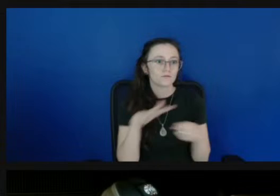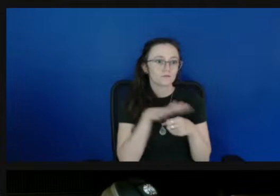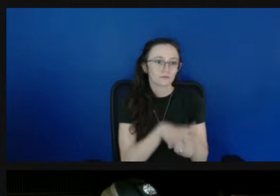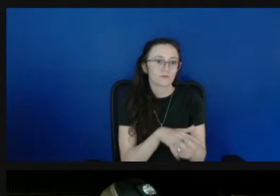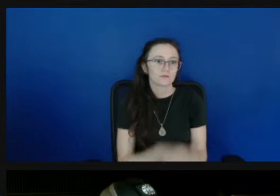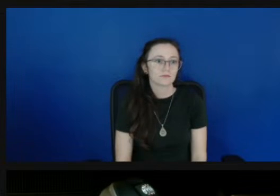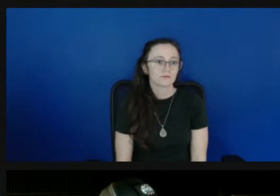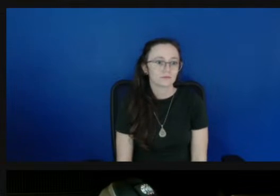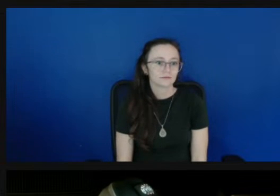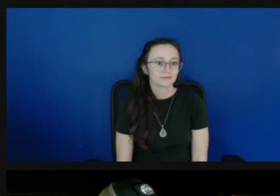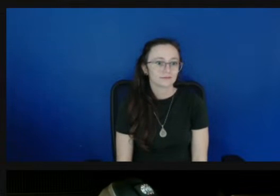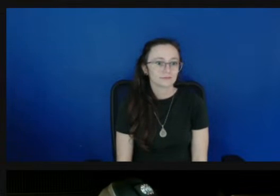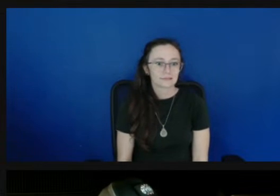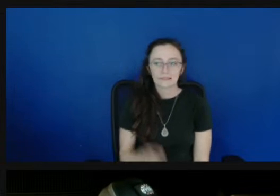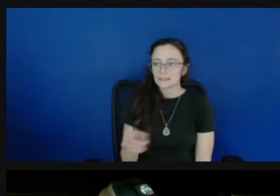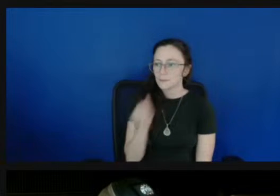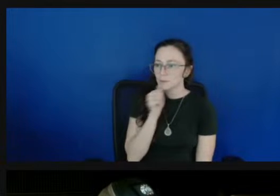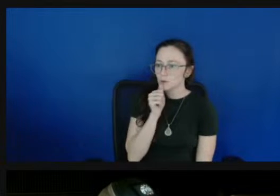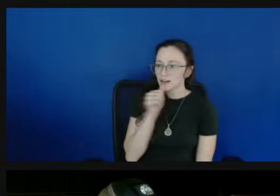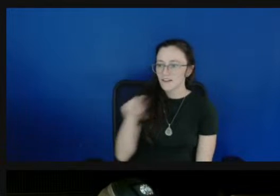Oh, you're muted, Phil.